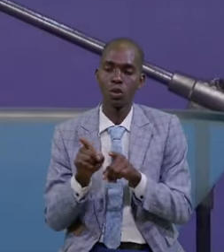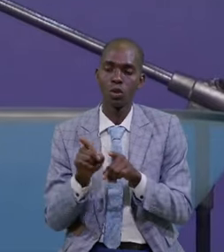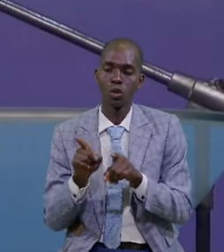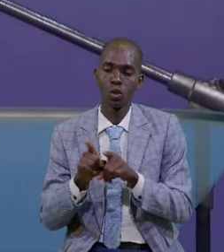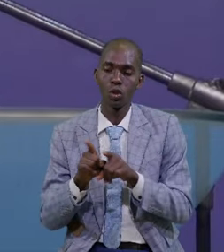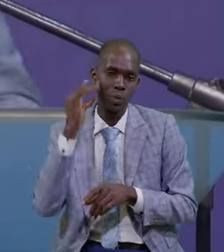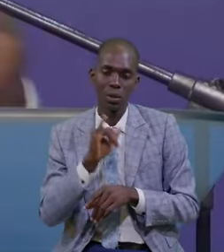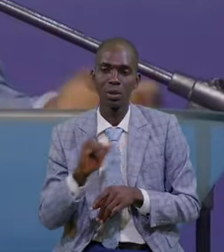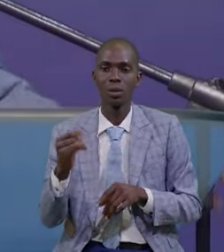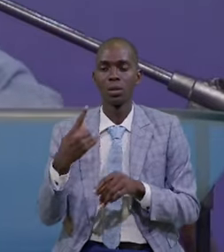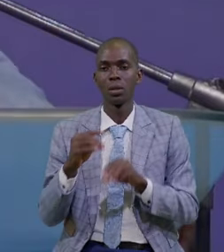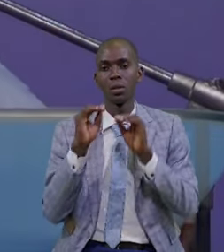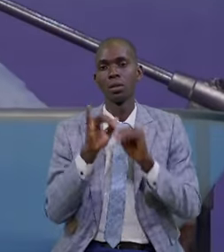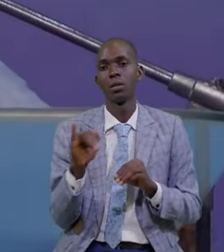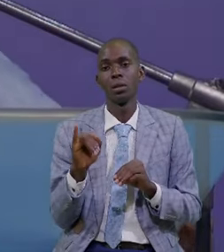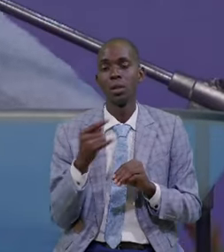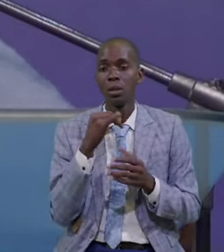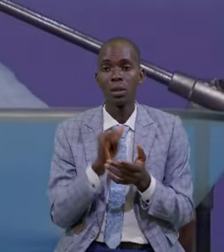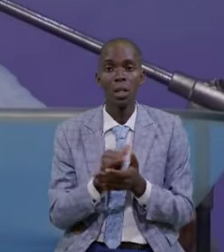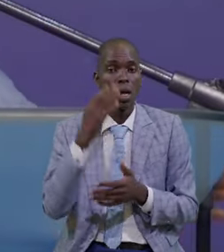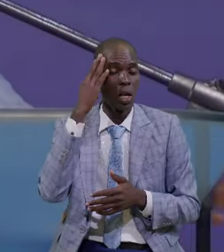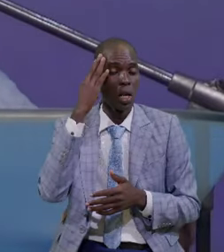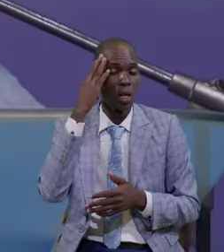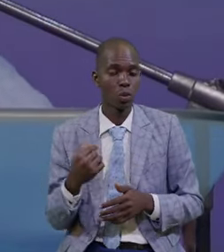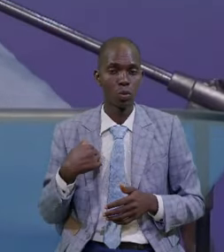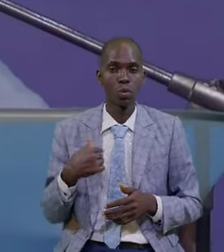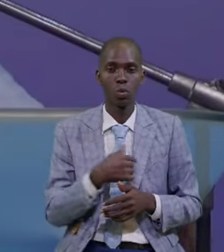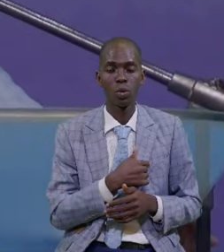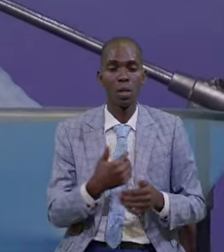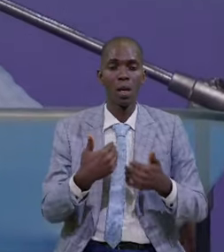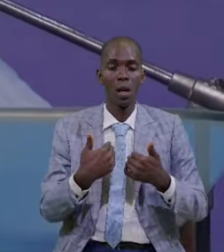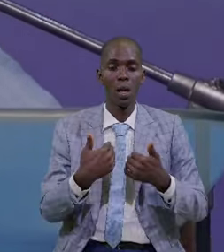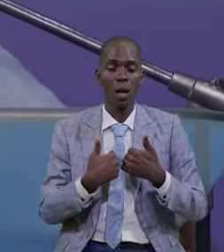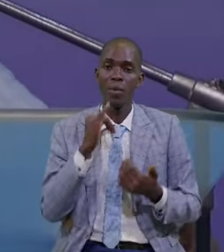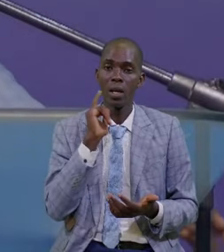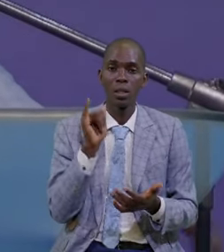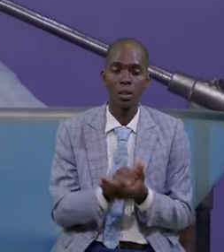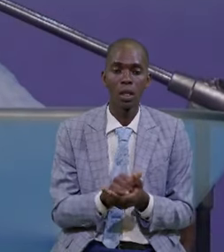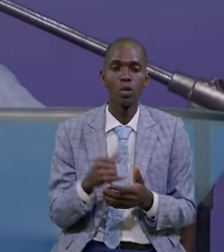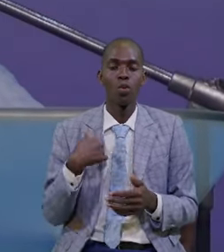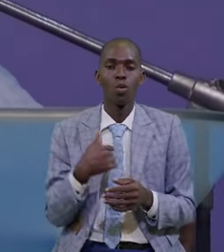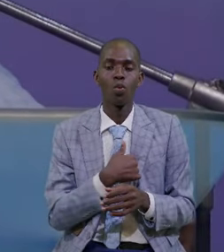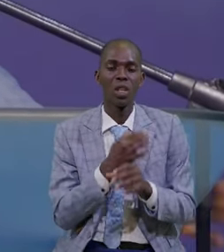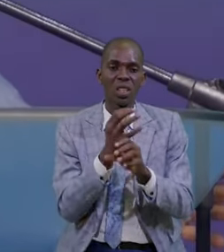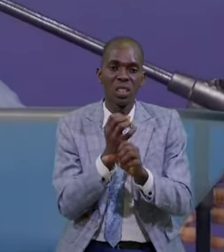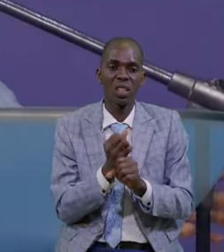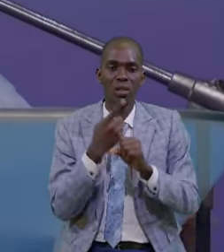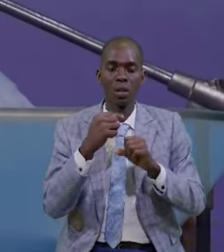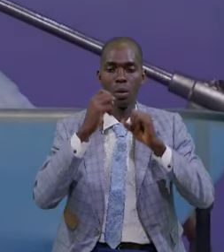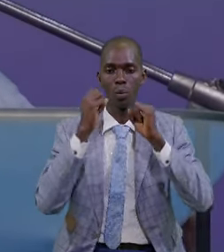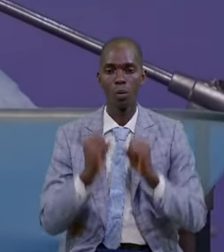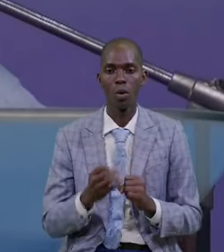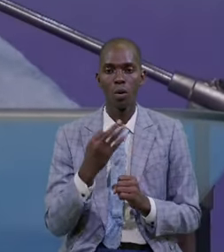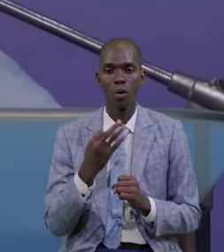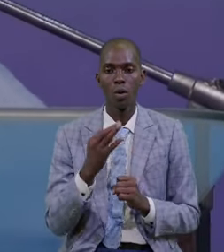It says the experience we'll have is that we receive the power of the Holy Ghost. And ye